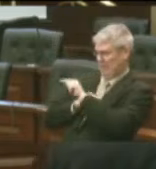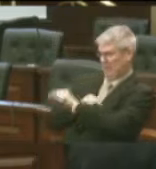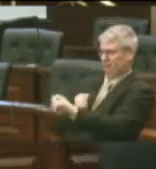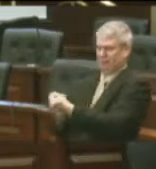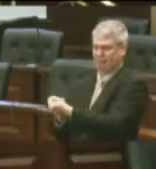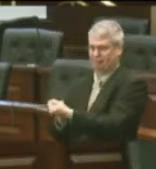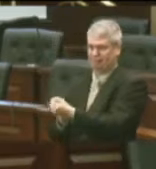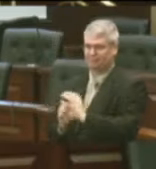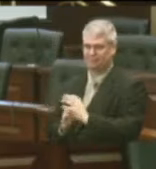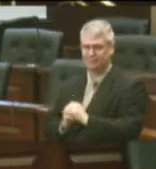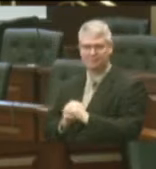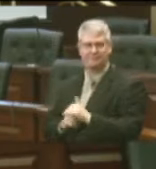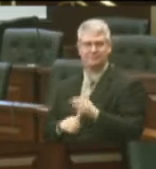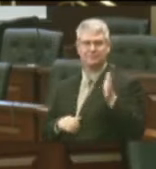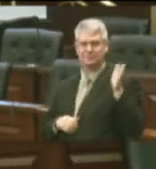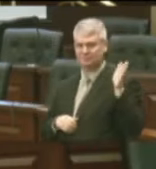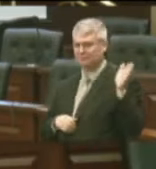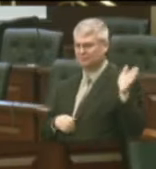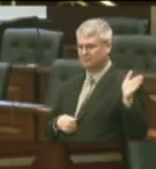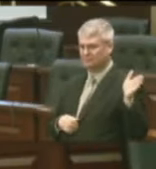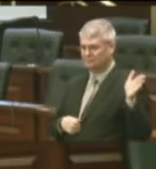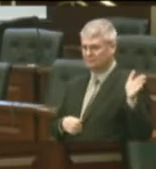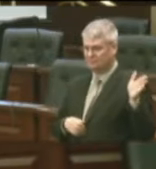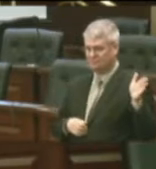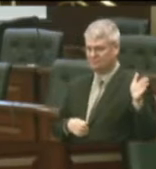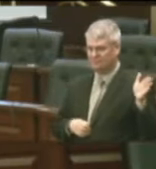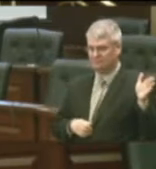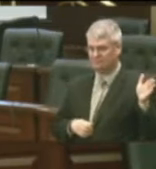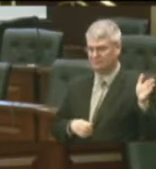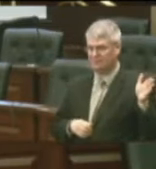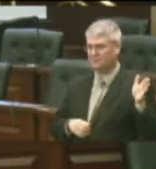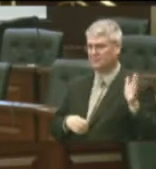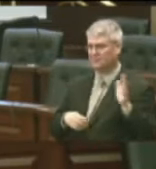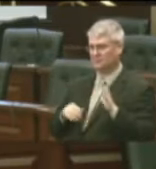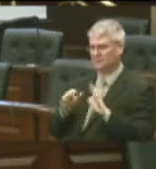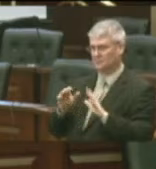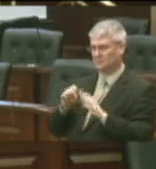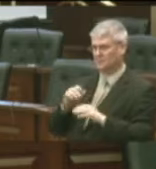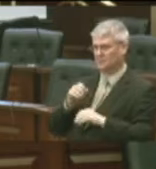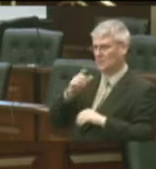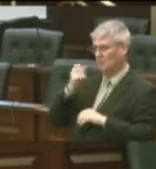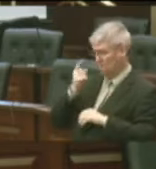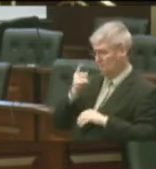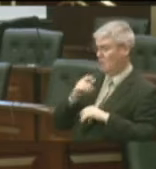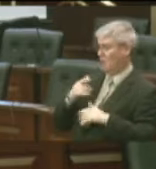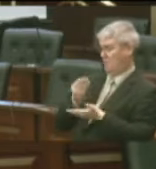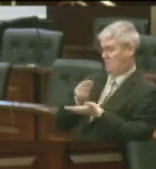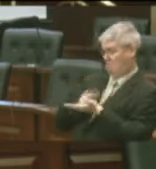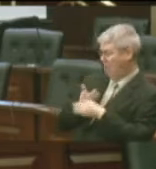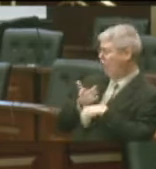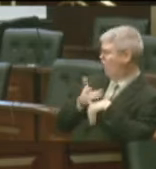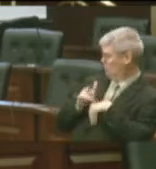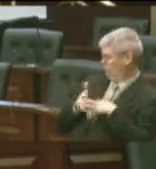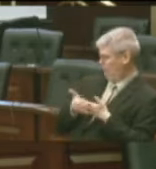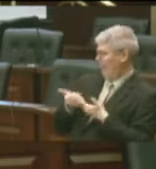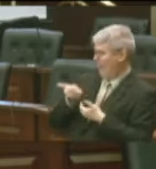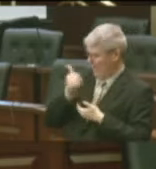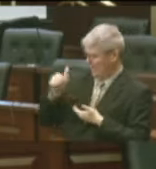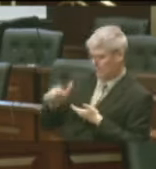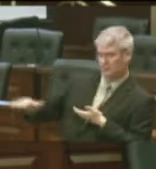The intent is to open the program for any student in Idaho, whether they are a virtual student or a private school student, public